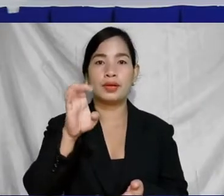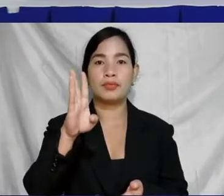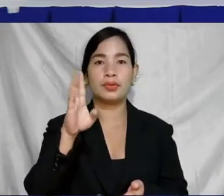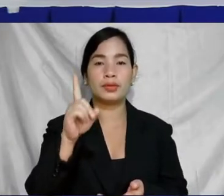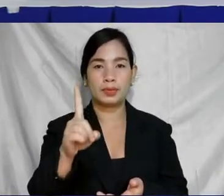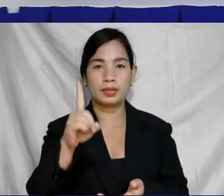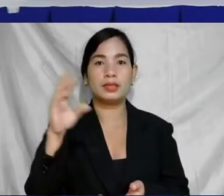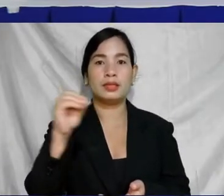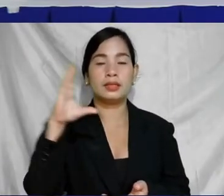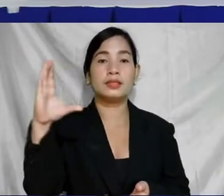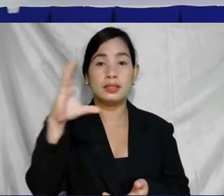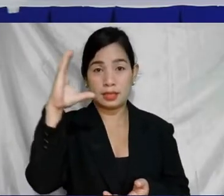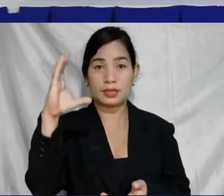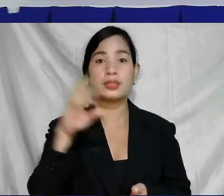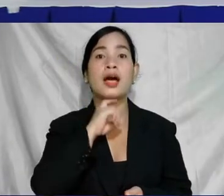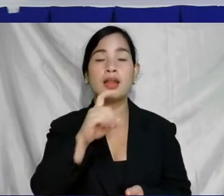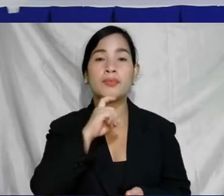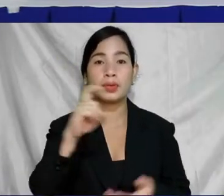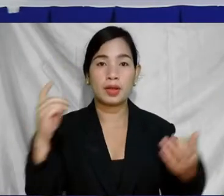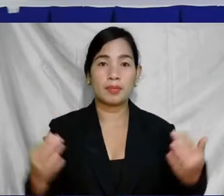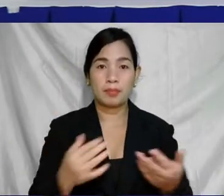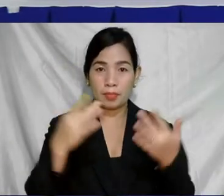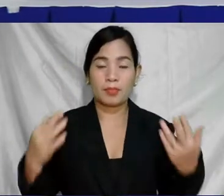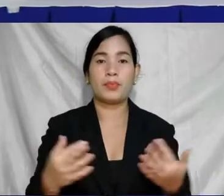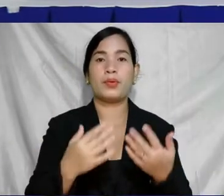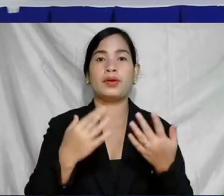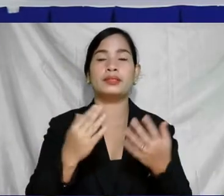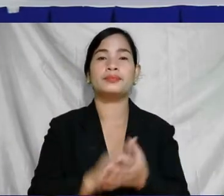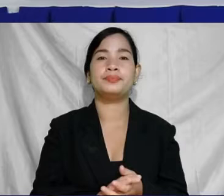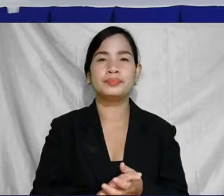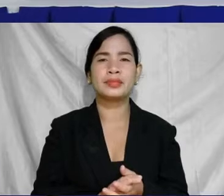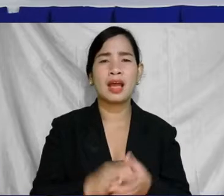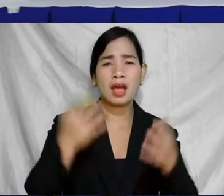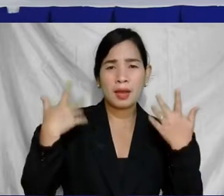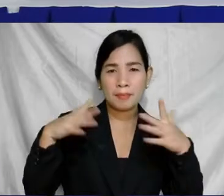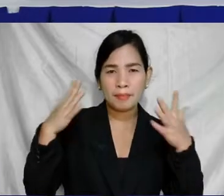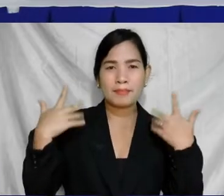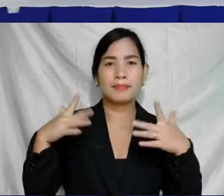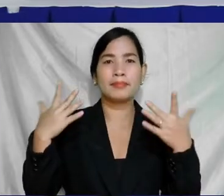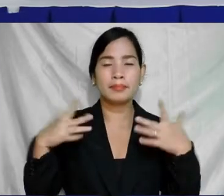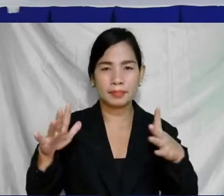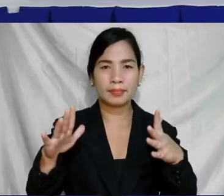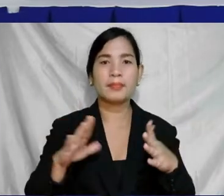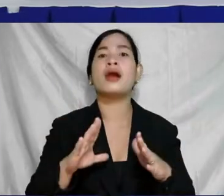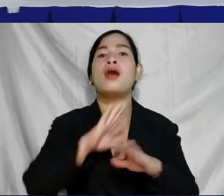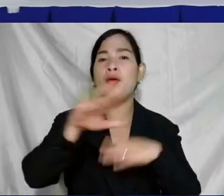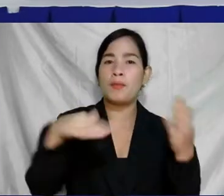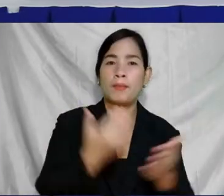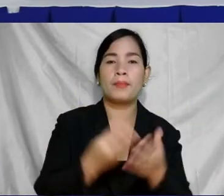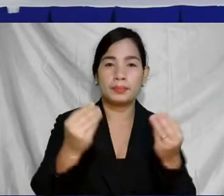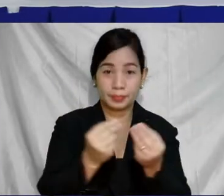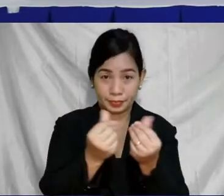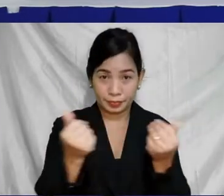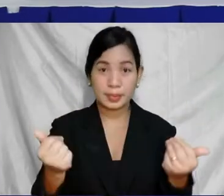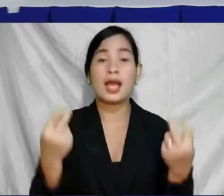2,441 degrees Celsius, an aluminum metal boils. Isn't it amazing? All substances has their